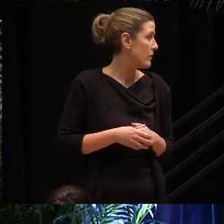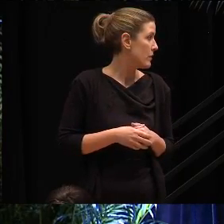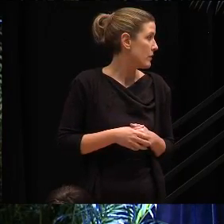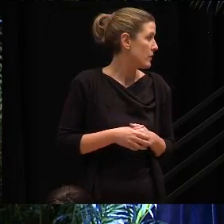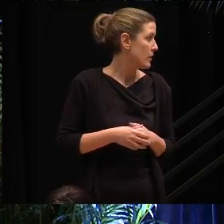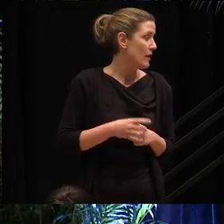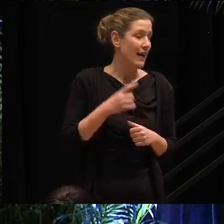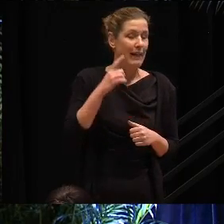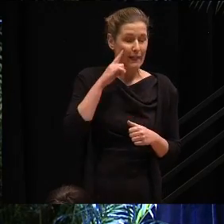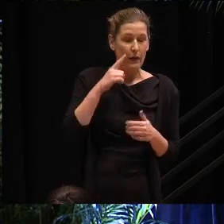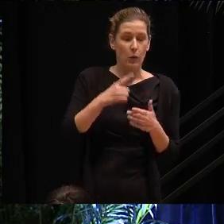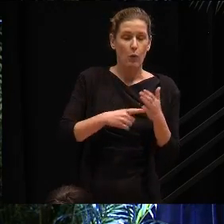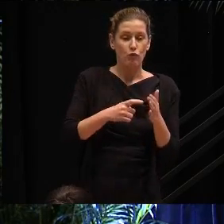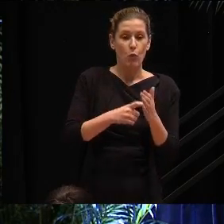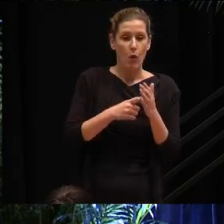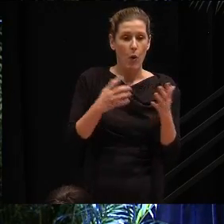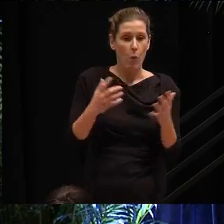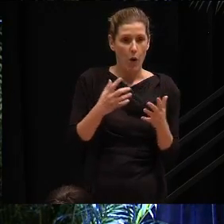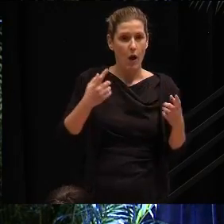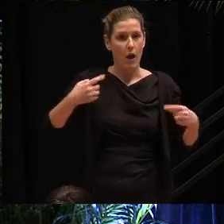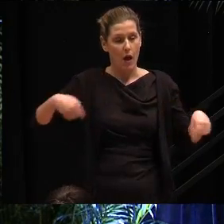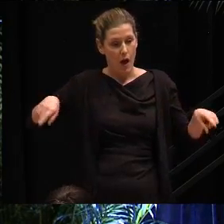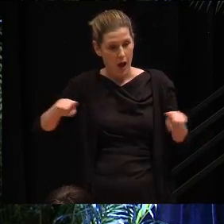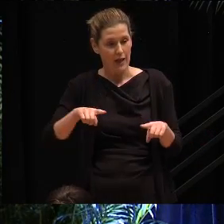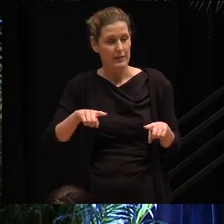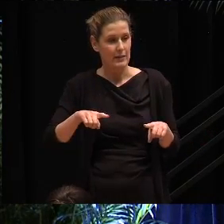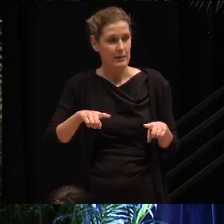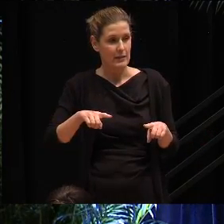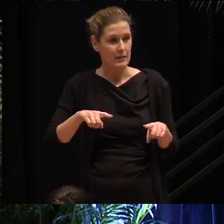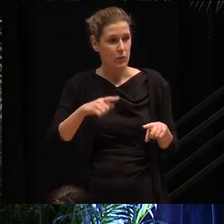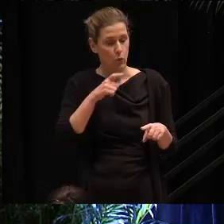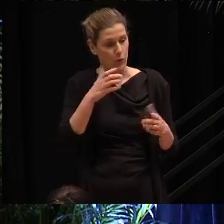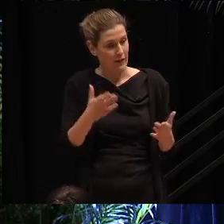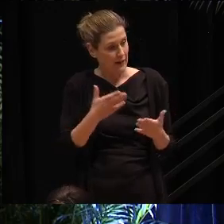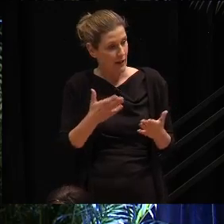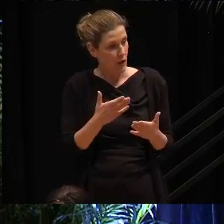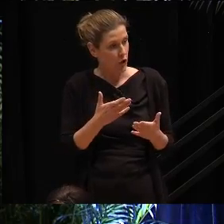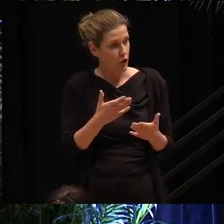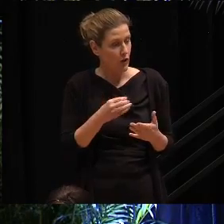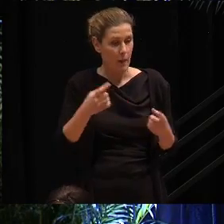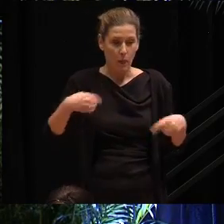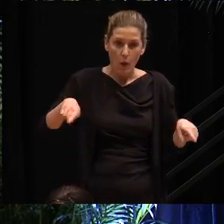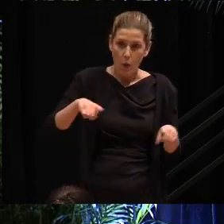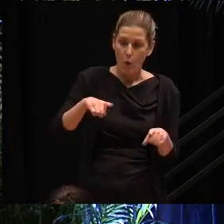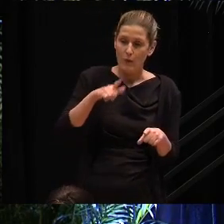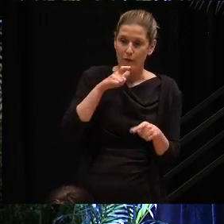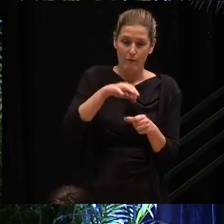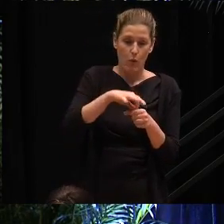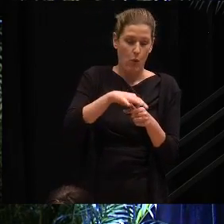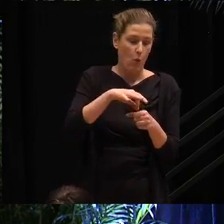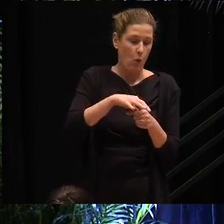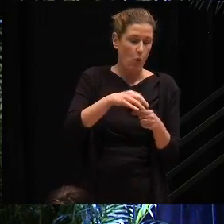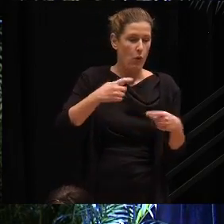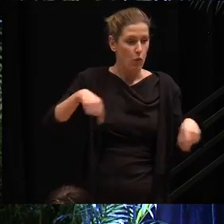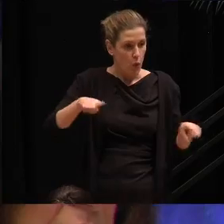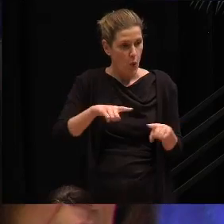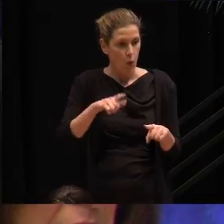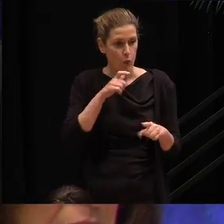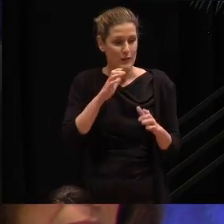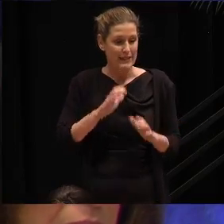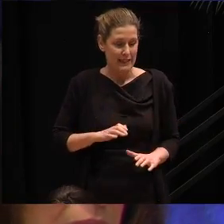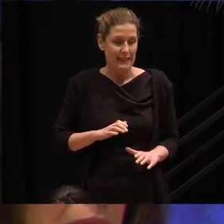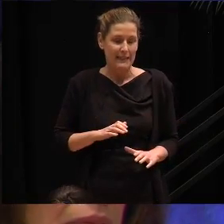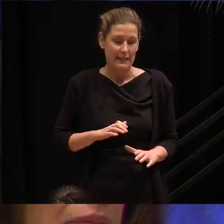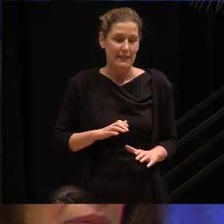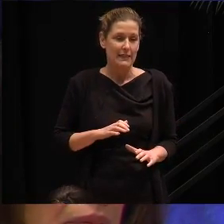going to take is for us, those of us who are here, those of us who vote, those of us who are citizens and